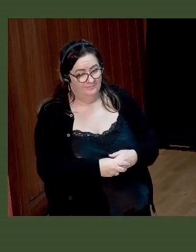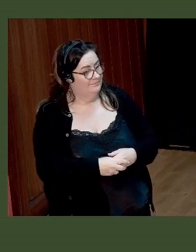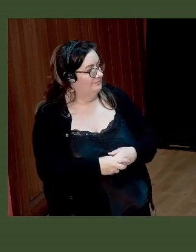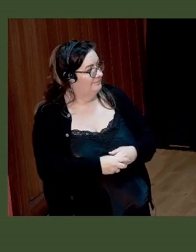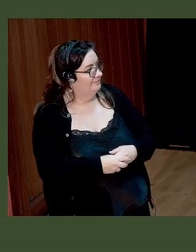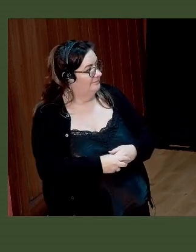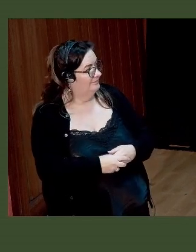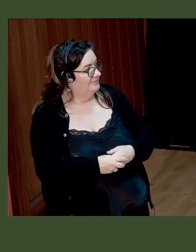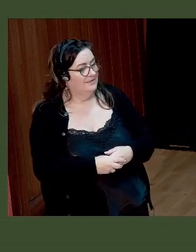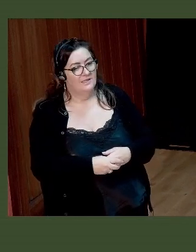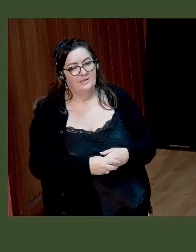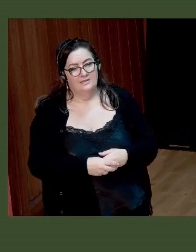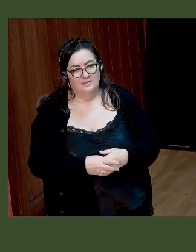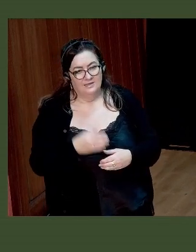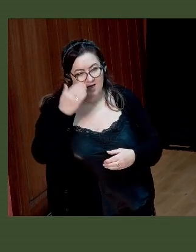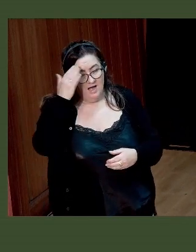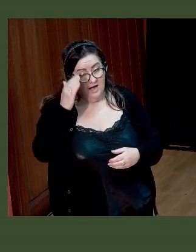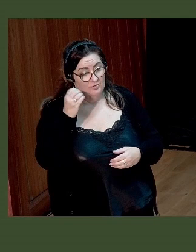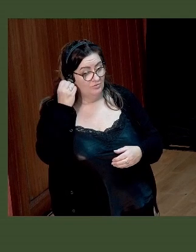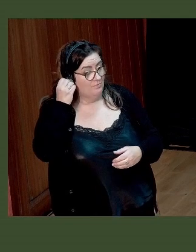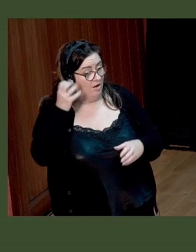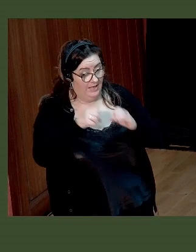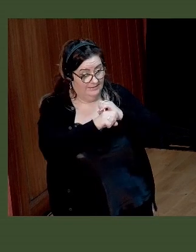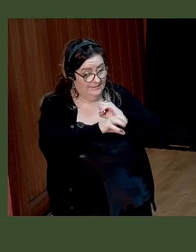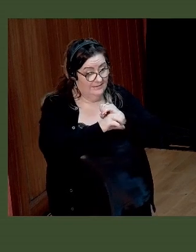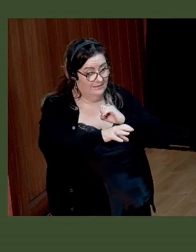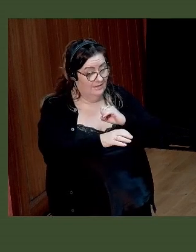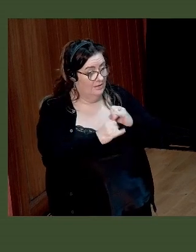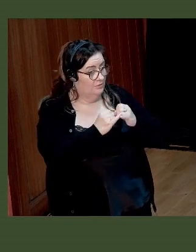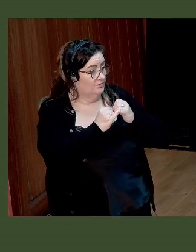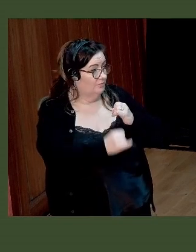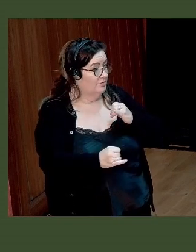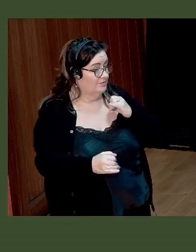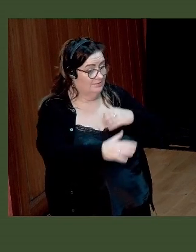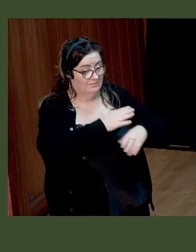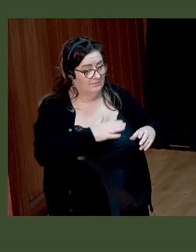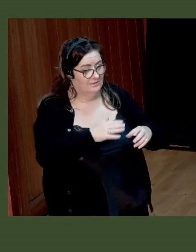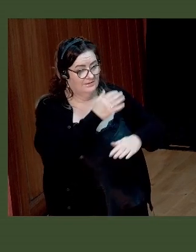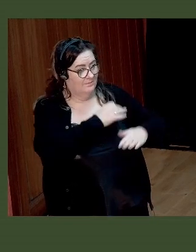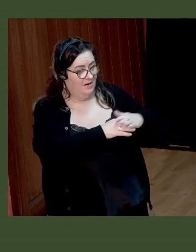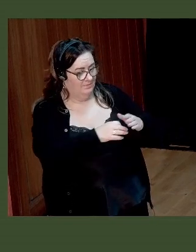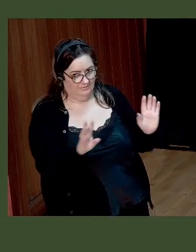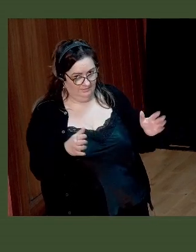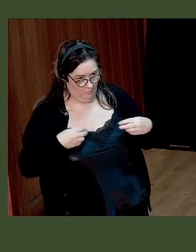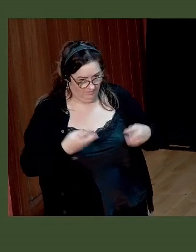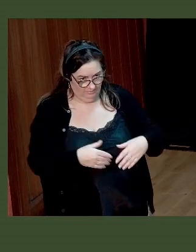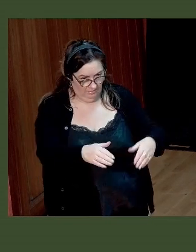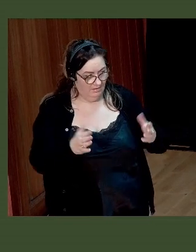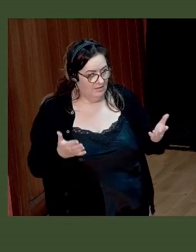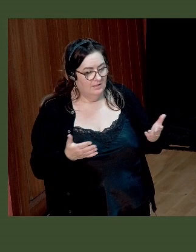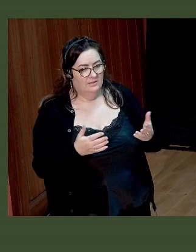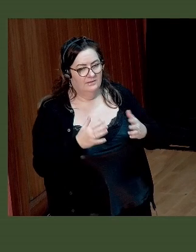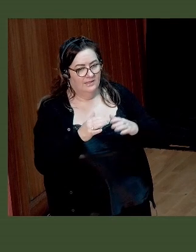And it said Irish broadcasting spent its early years under the worst possible auspices, a department that didn't want control of it, a